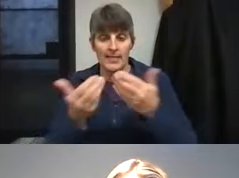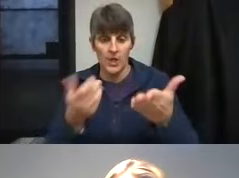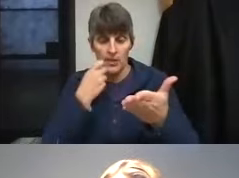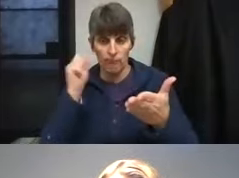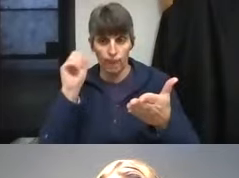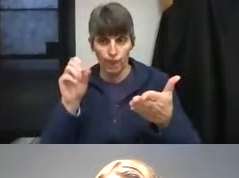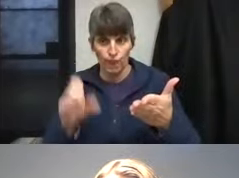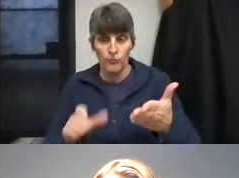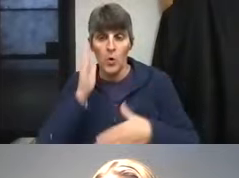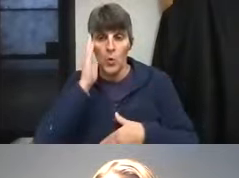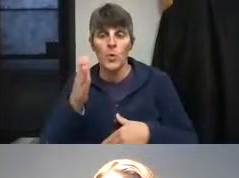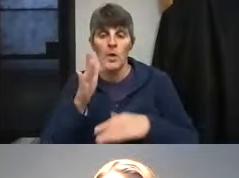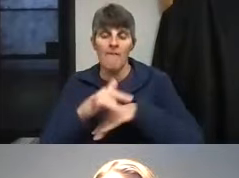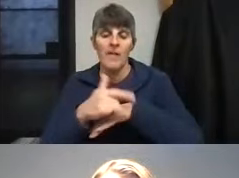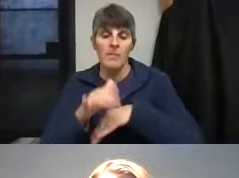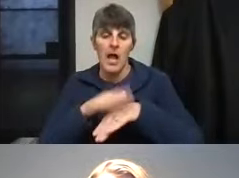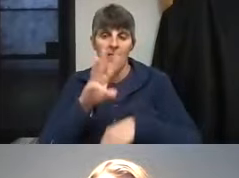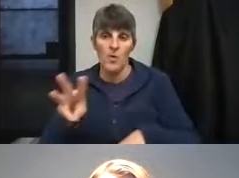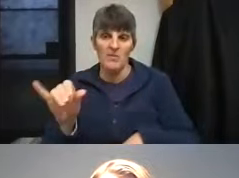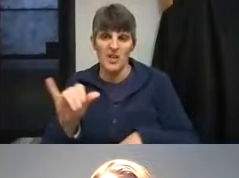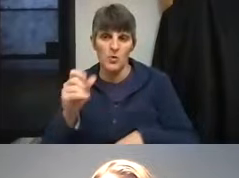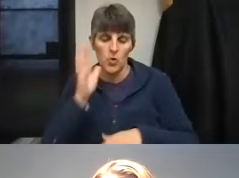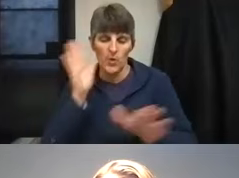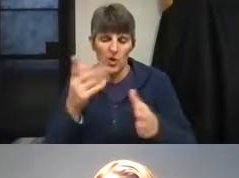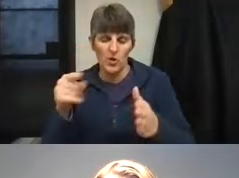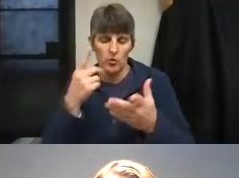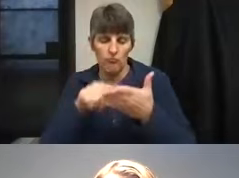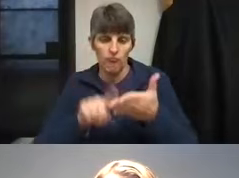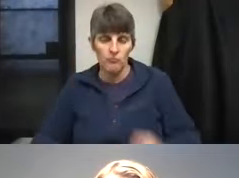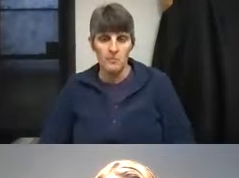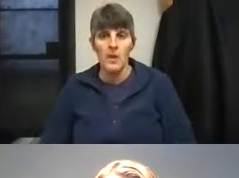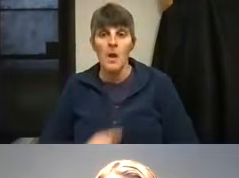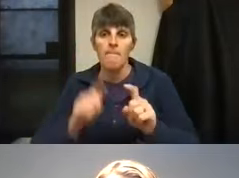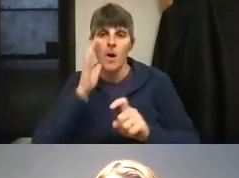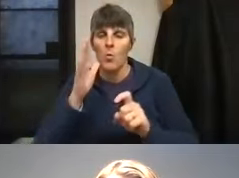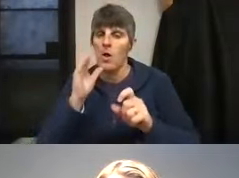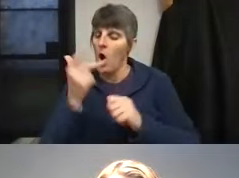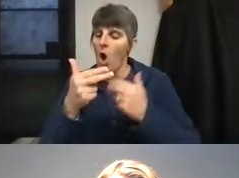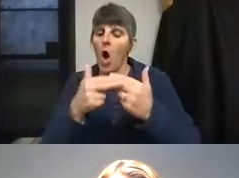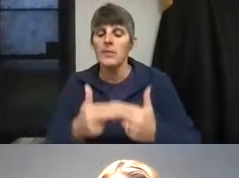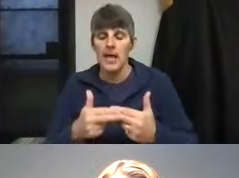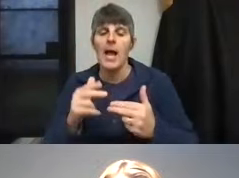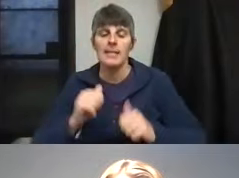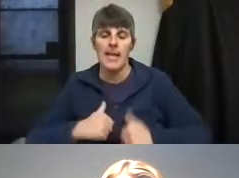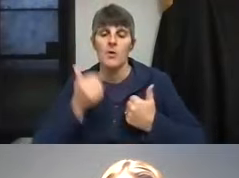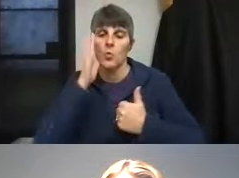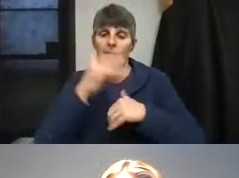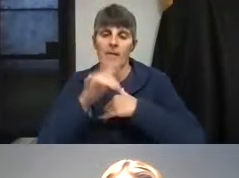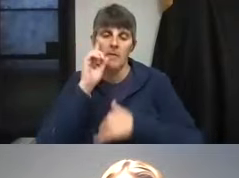mentioned will be available on the website too. So we encourage you to check them out, but we'll make all these slides and links available to